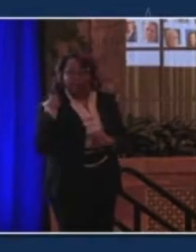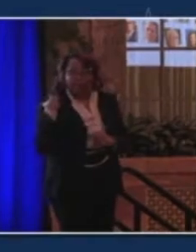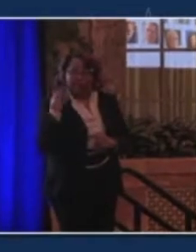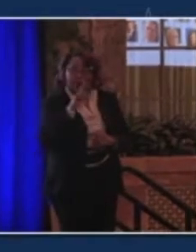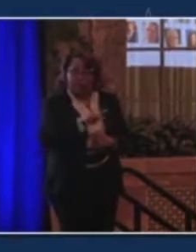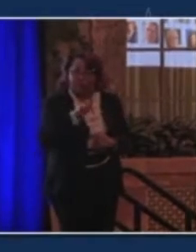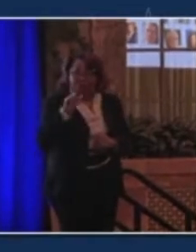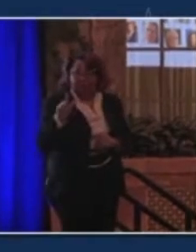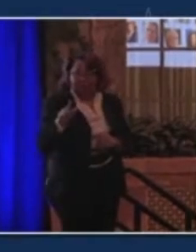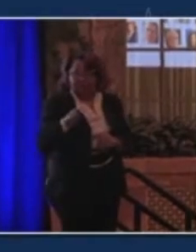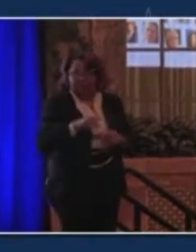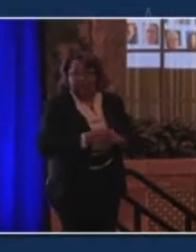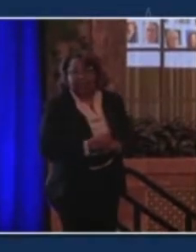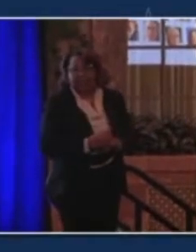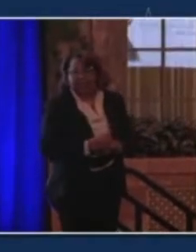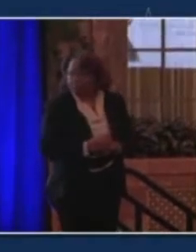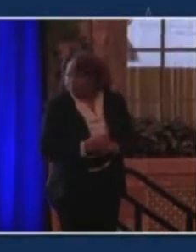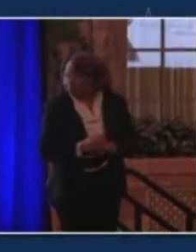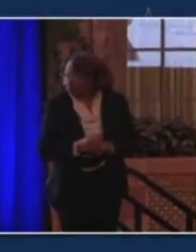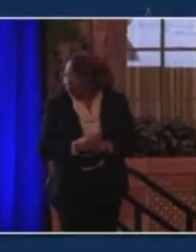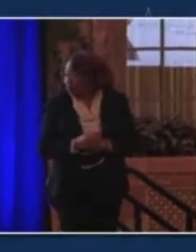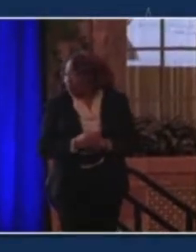Lori Lightfoot.